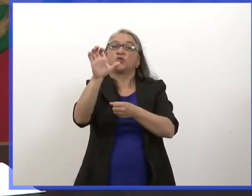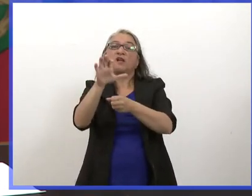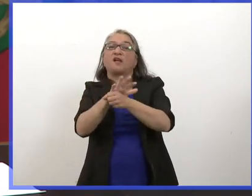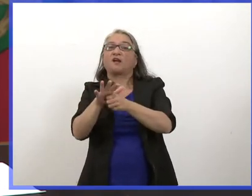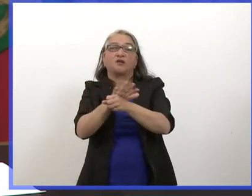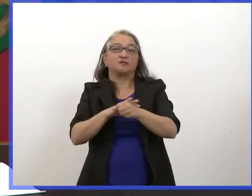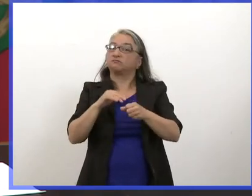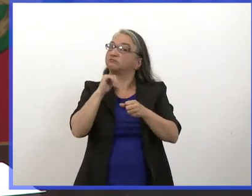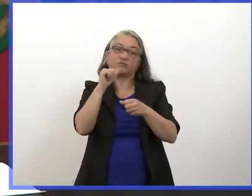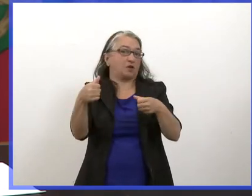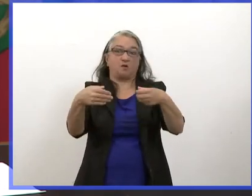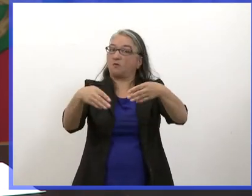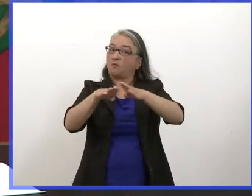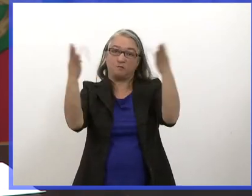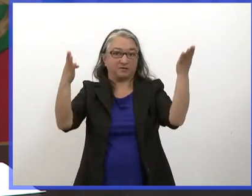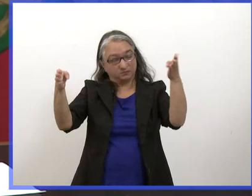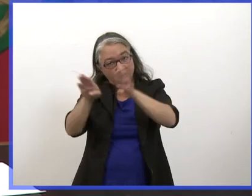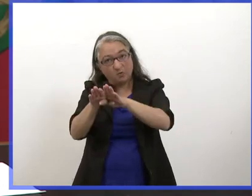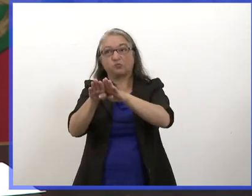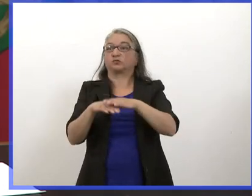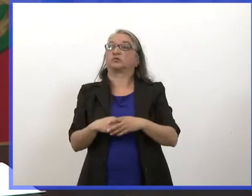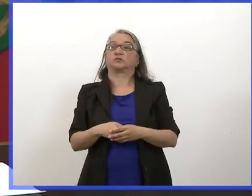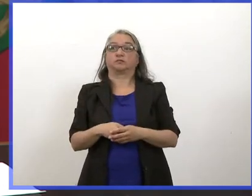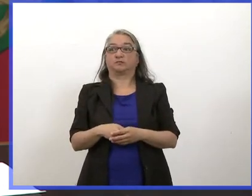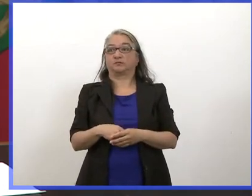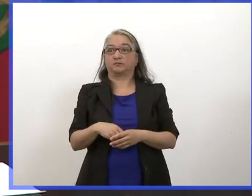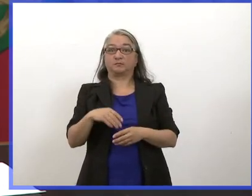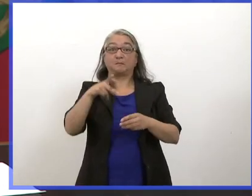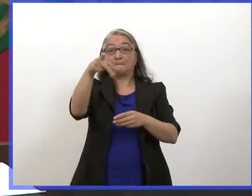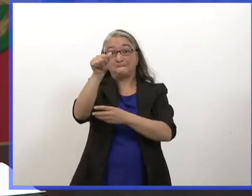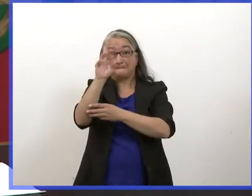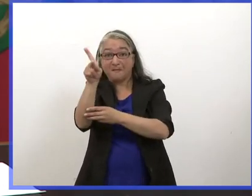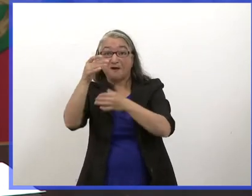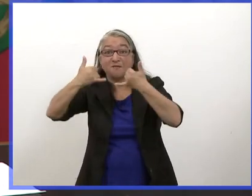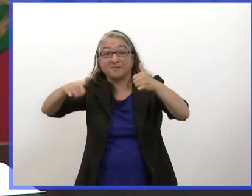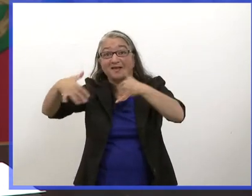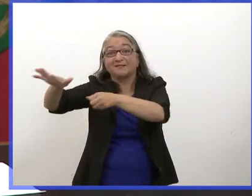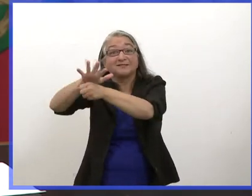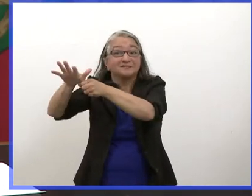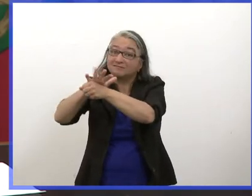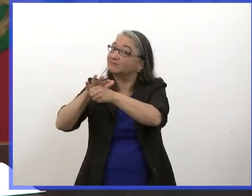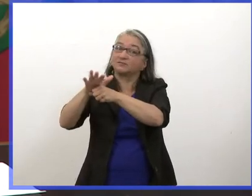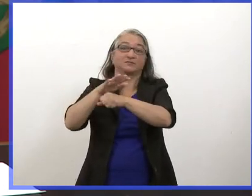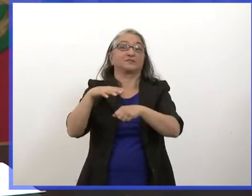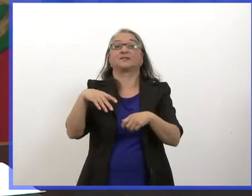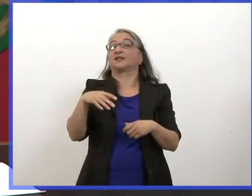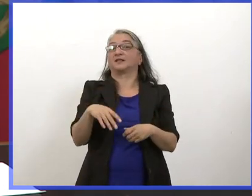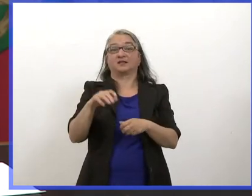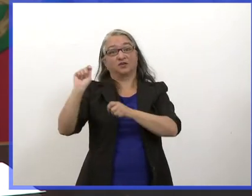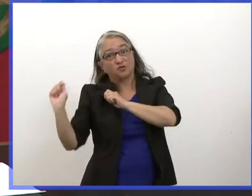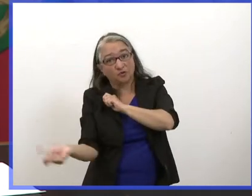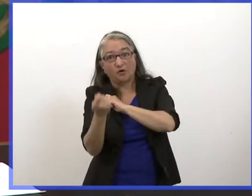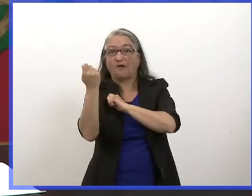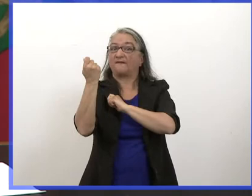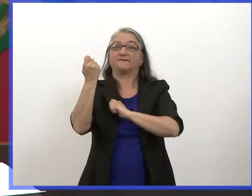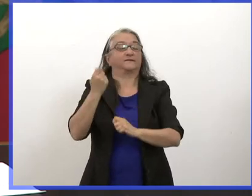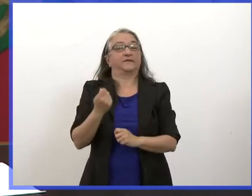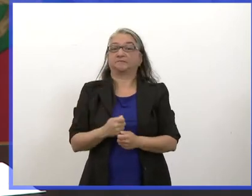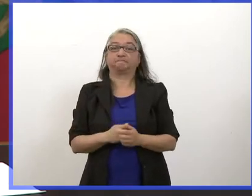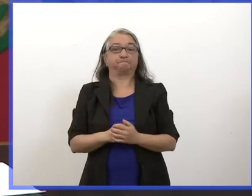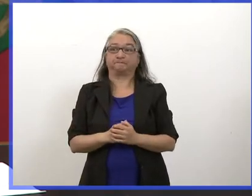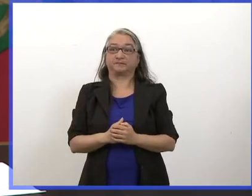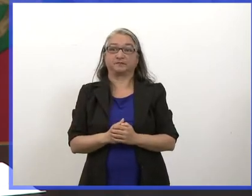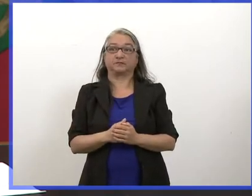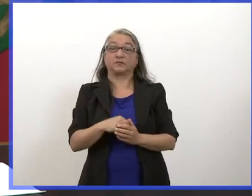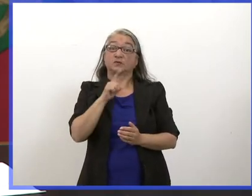only operate at 10% capacity or maximum of 100 individuals, whichever is lower. Only one person per